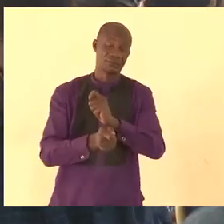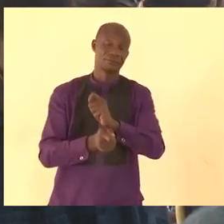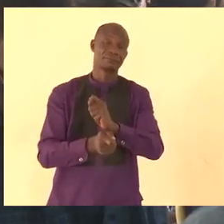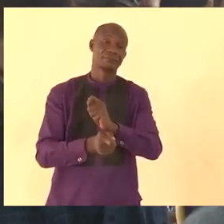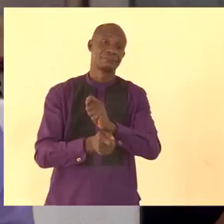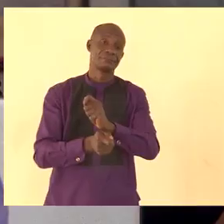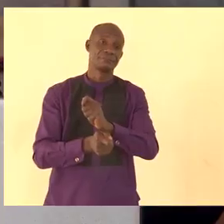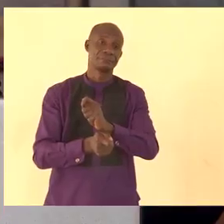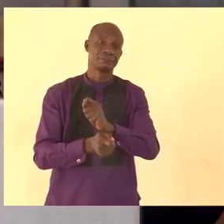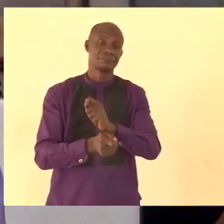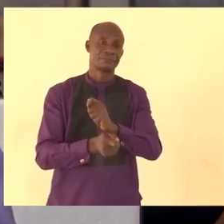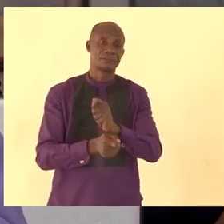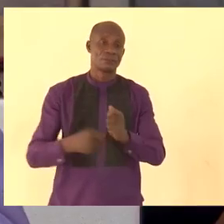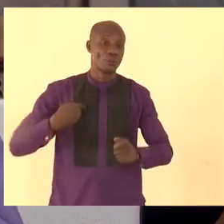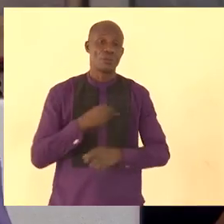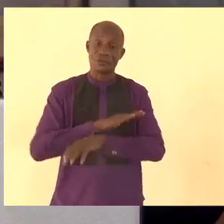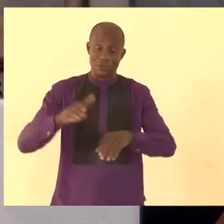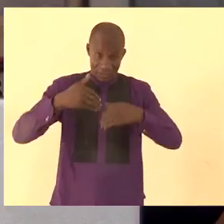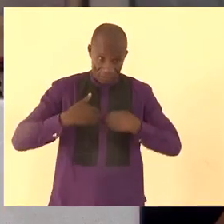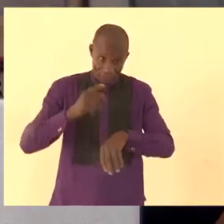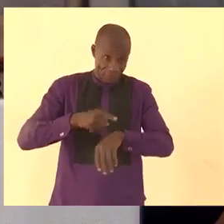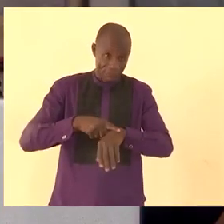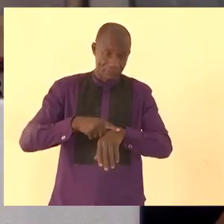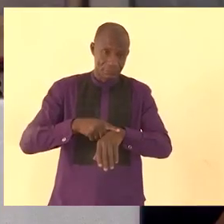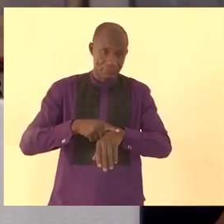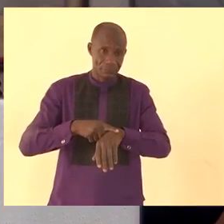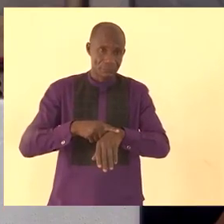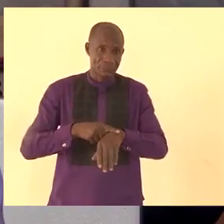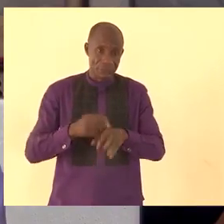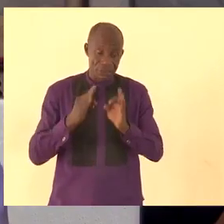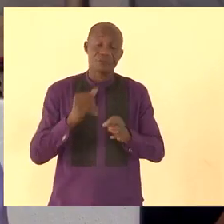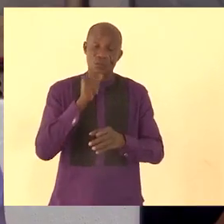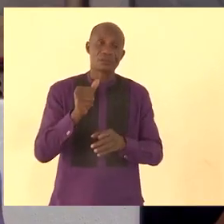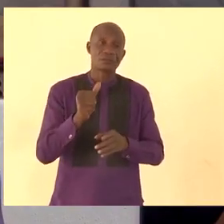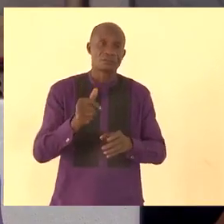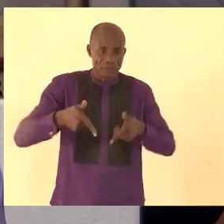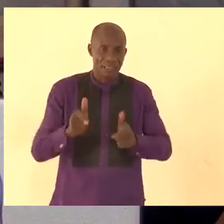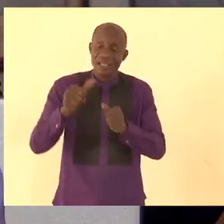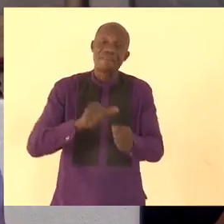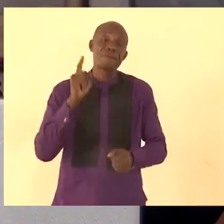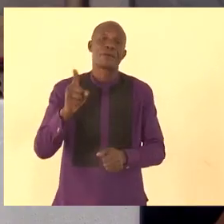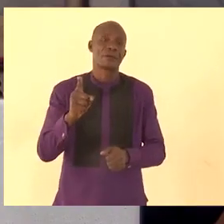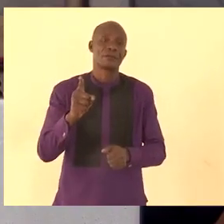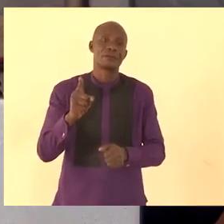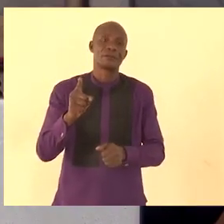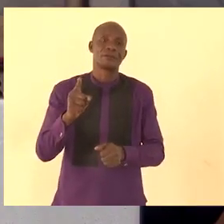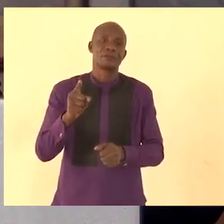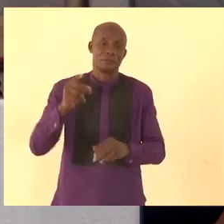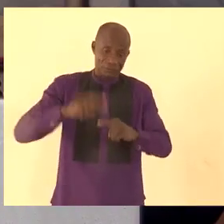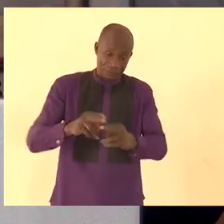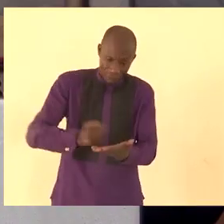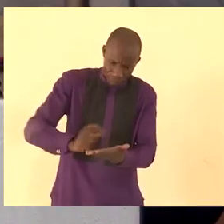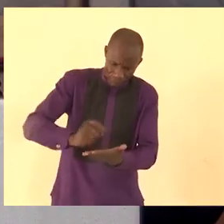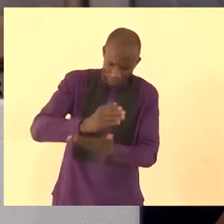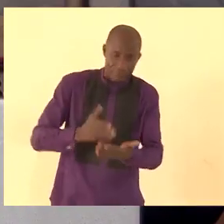that we don't have sufficient time. Otherwise, at this stage, it is to just let everyone sit down and write something